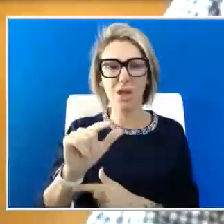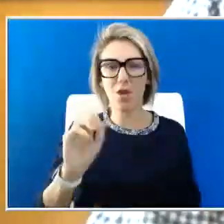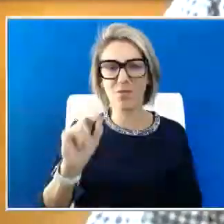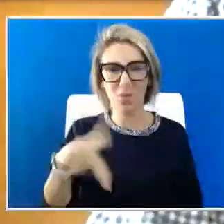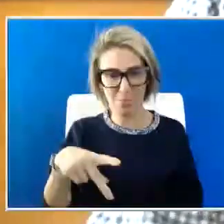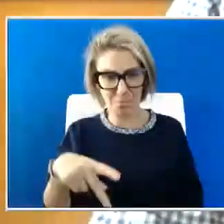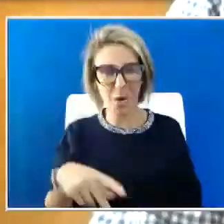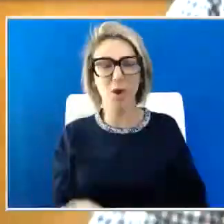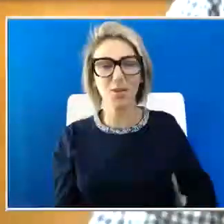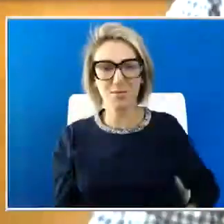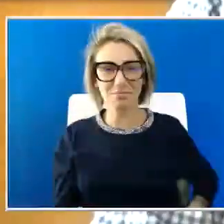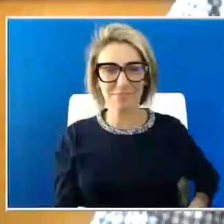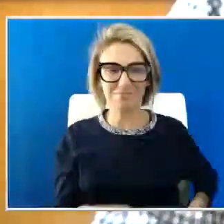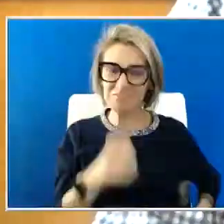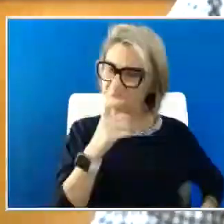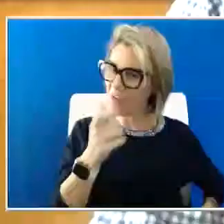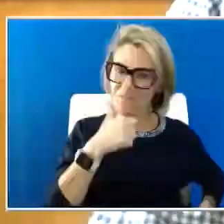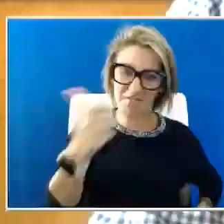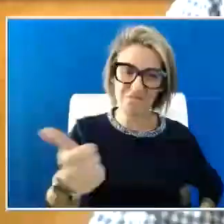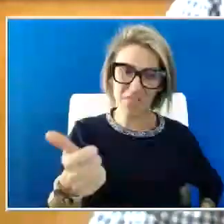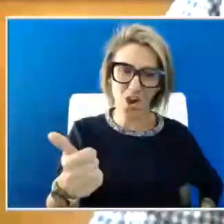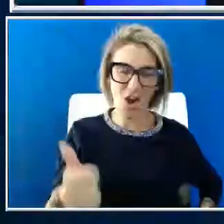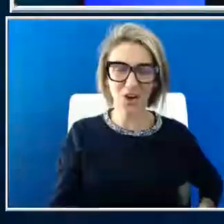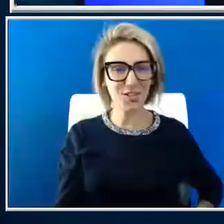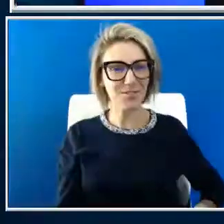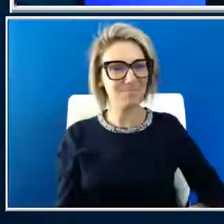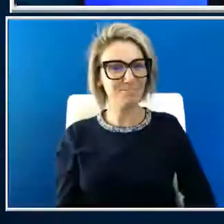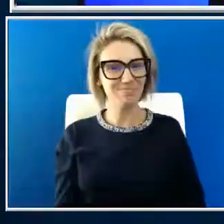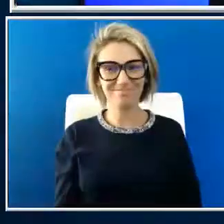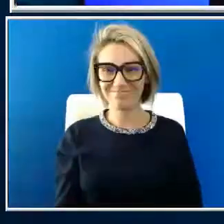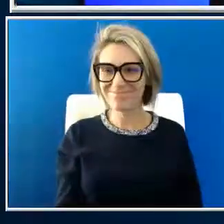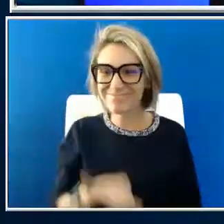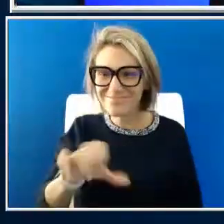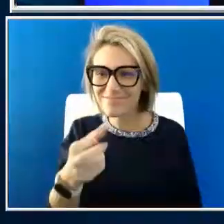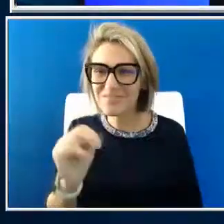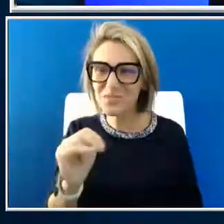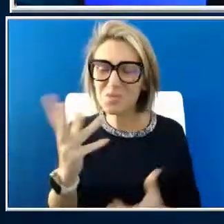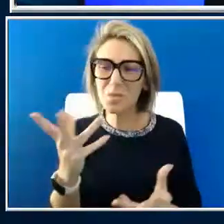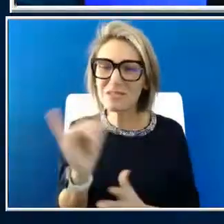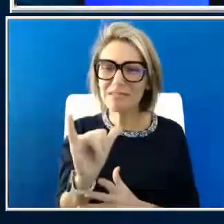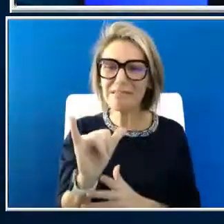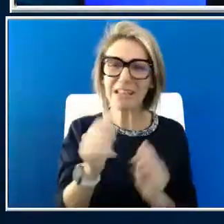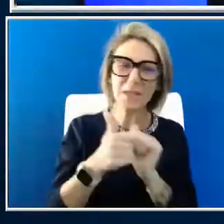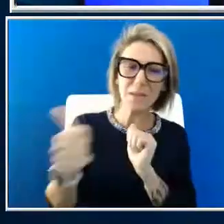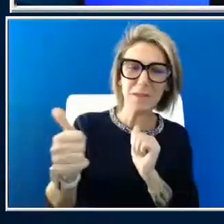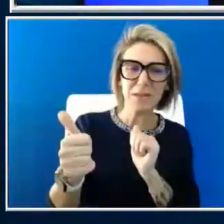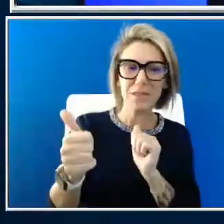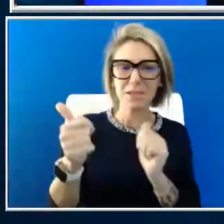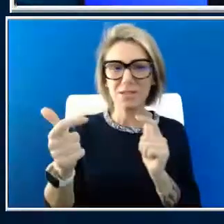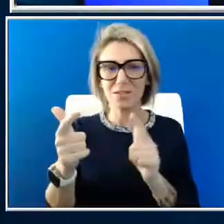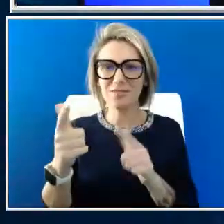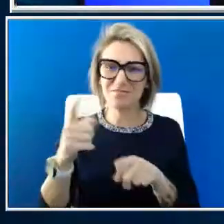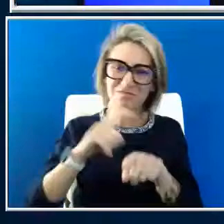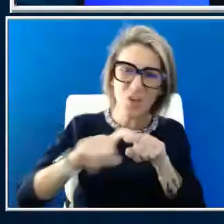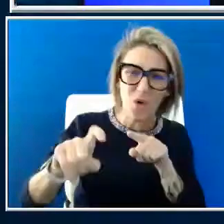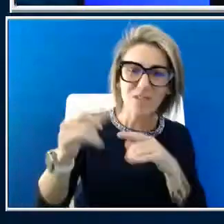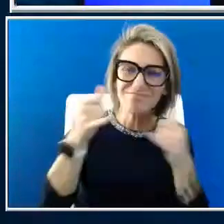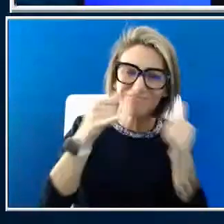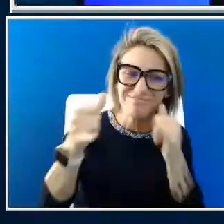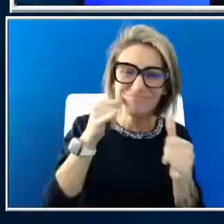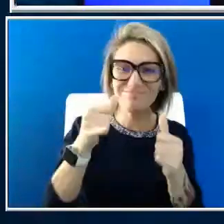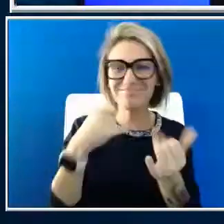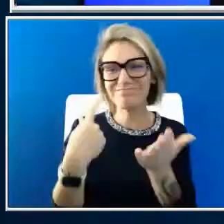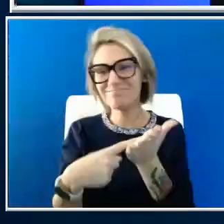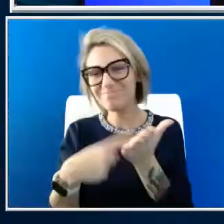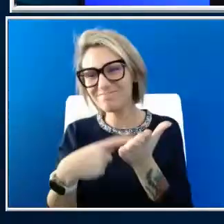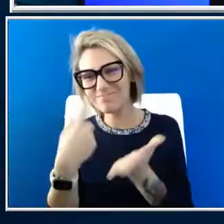Park, which is not real far. Not too far. Jean, what was it like being away from Patrick? You guys just going phone calls back and forth and talking about treatment each